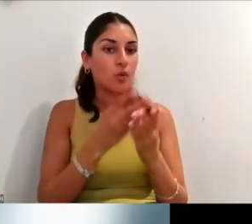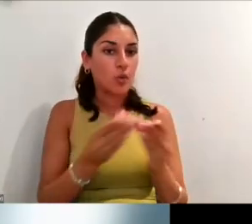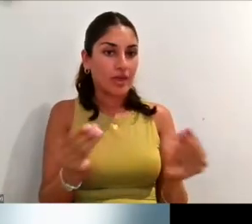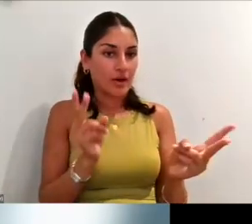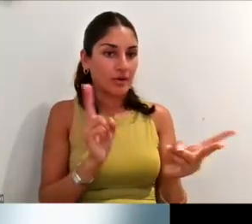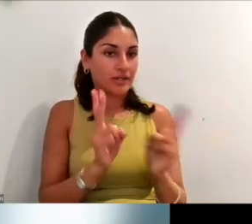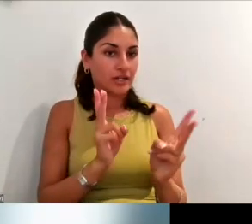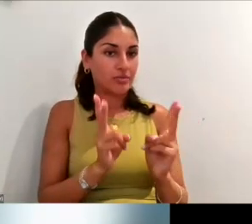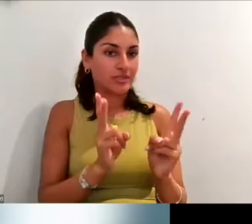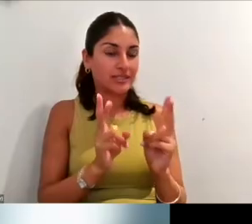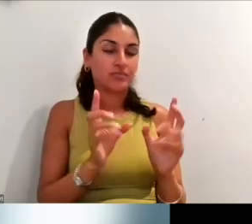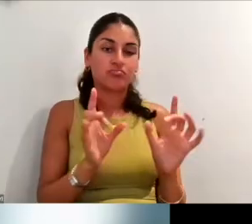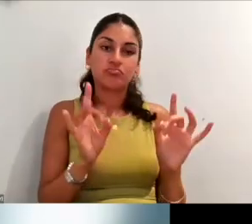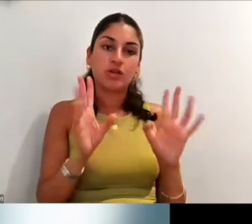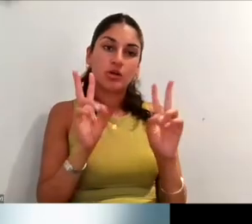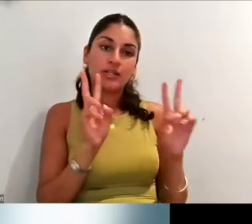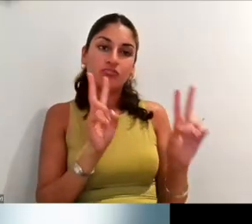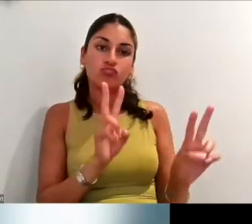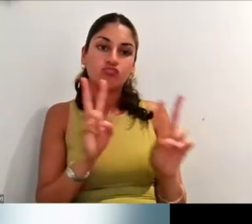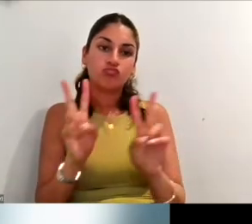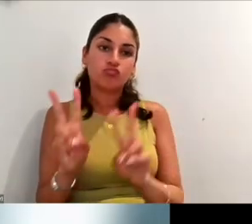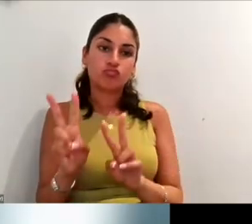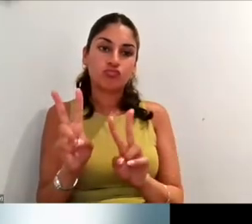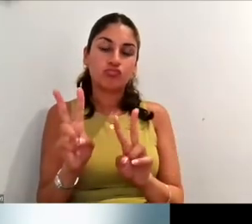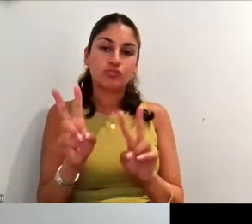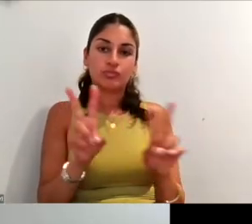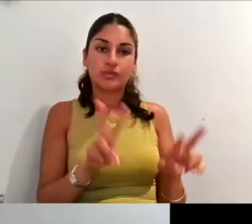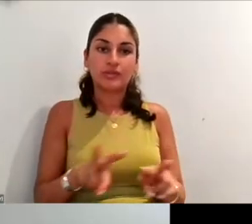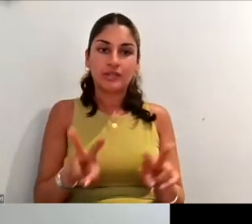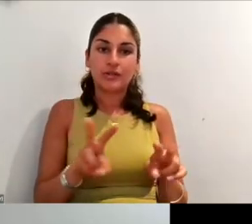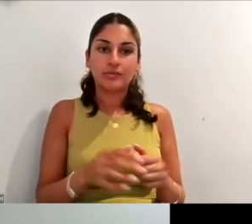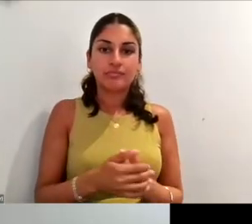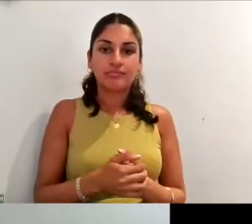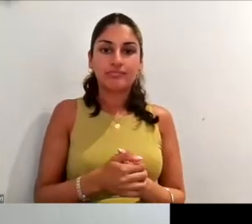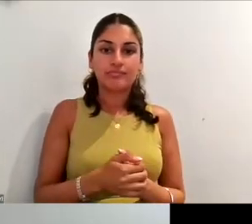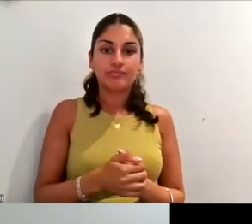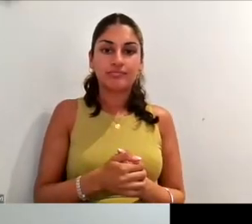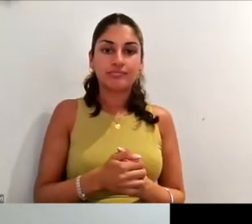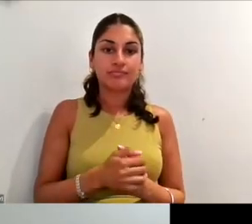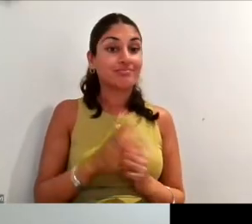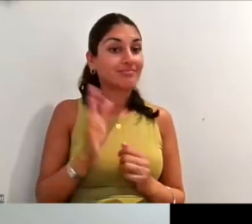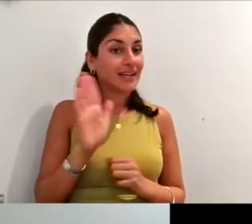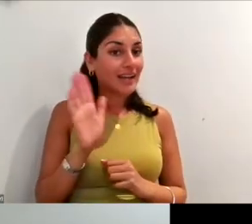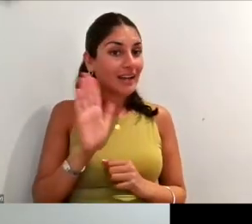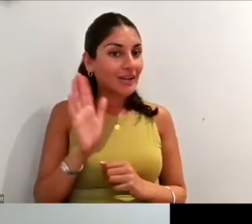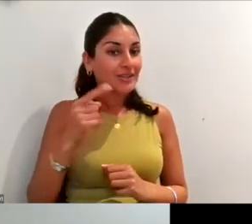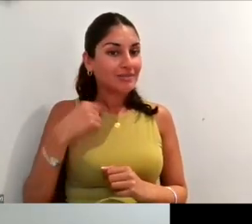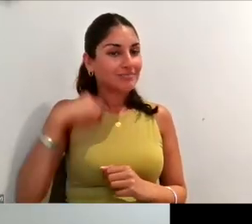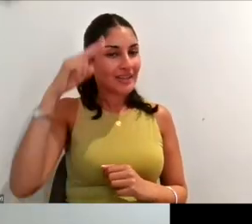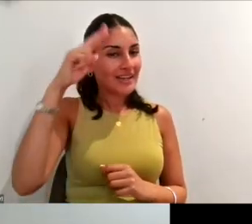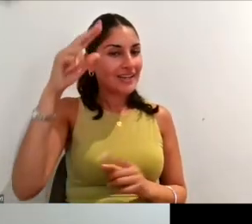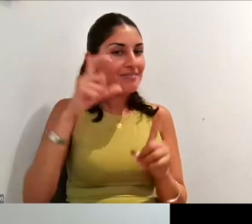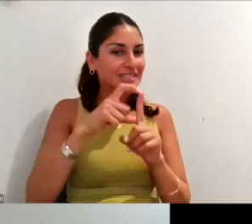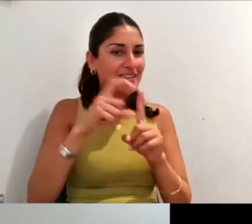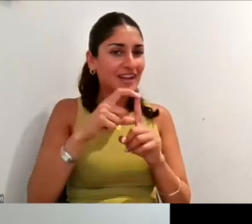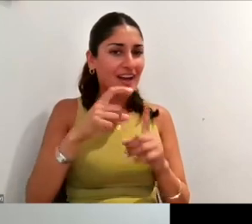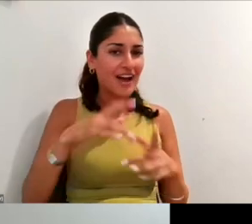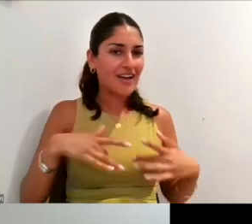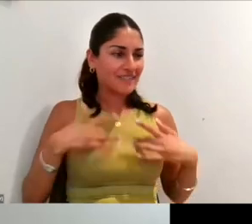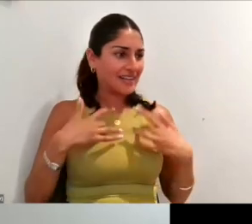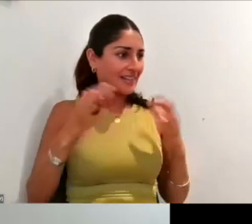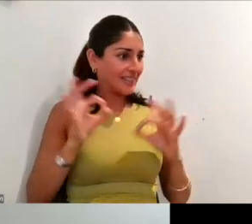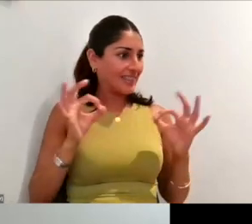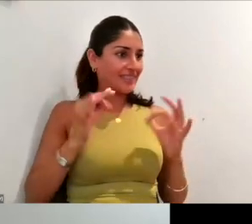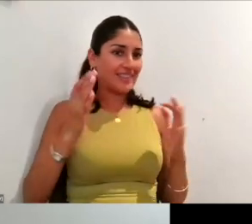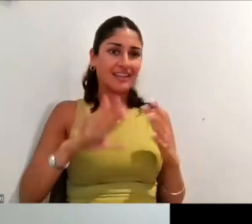to introduce herself. Hi everyone. Tiffany, I think you did such a great job. I don't think there's anything left